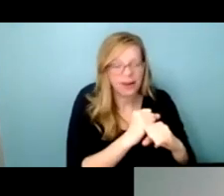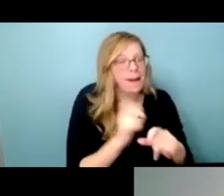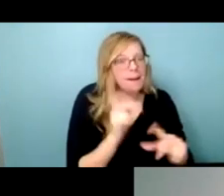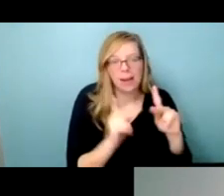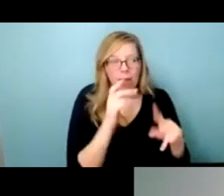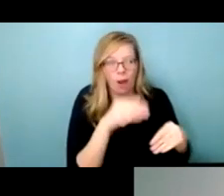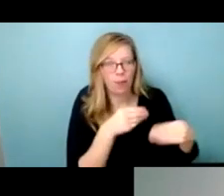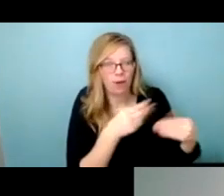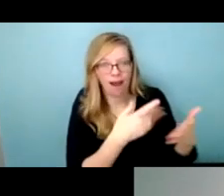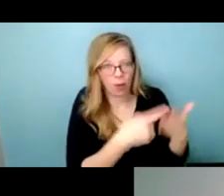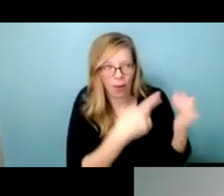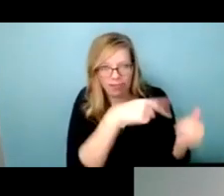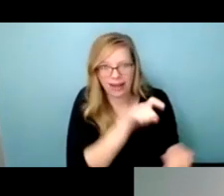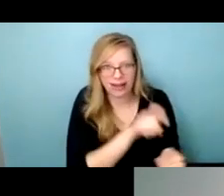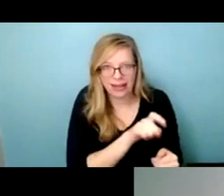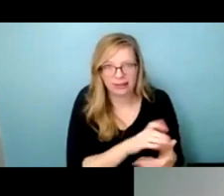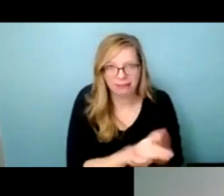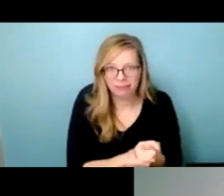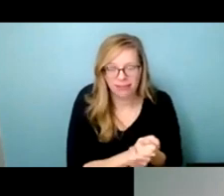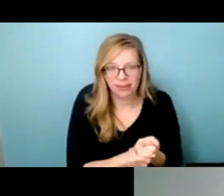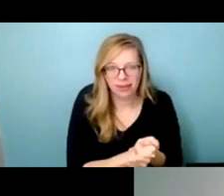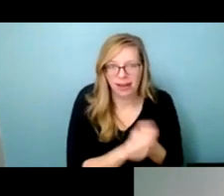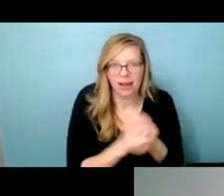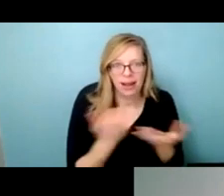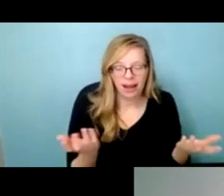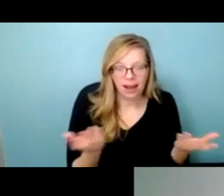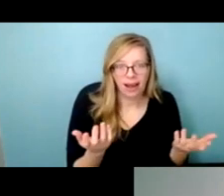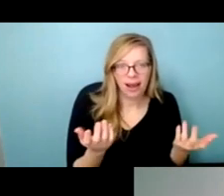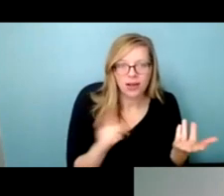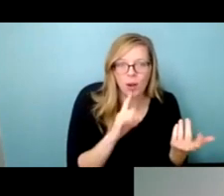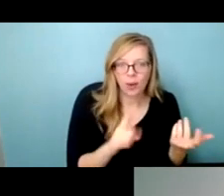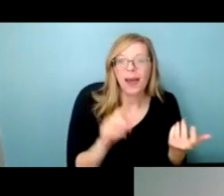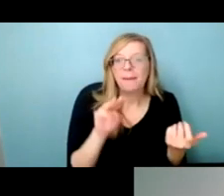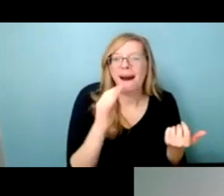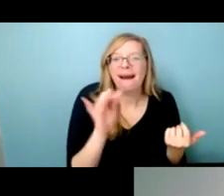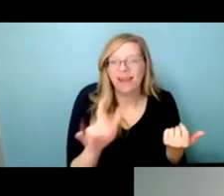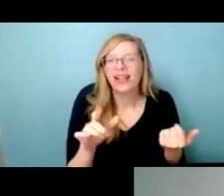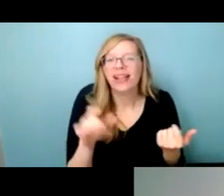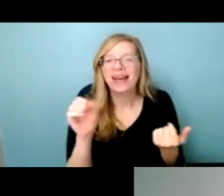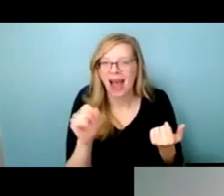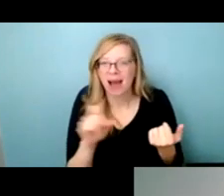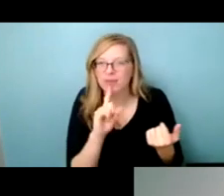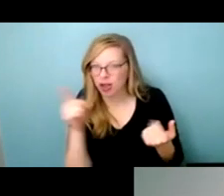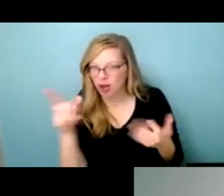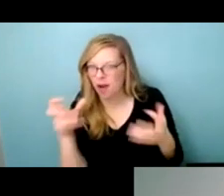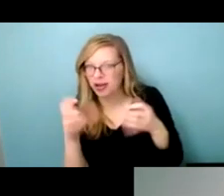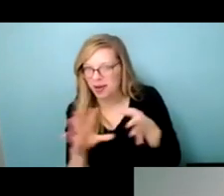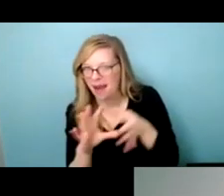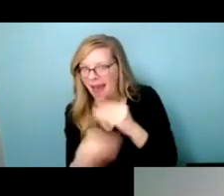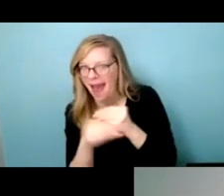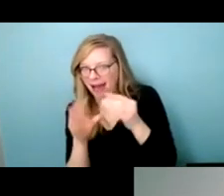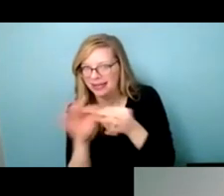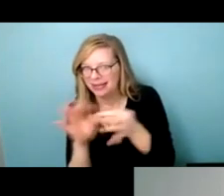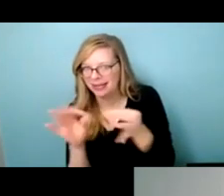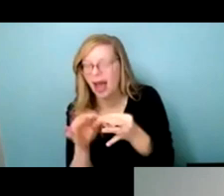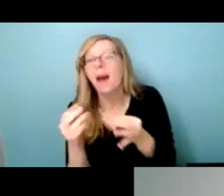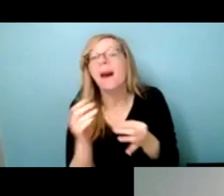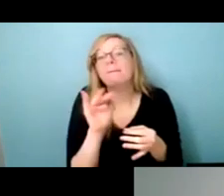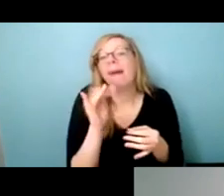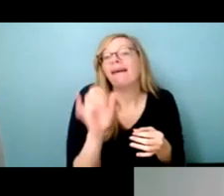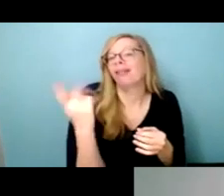But I'll end there because there's other people to talk, and Michael's probably biting at the bit. Michael and I will have to talk after